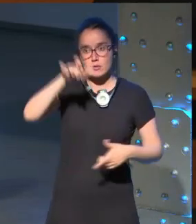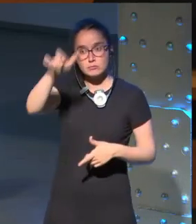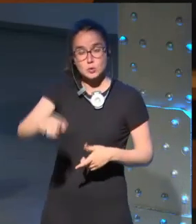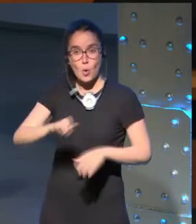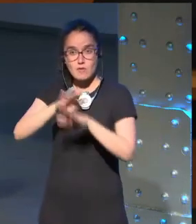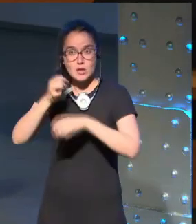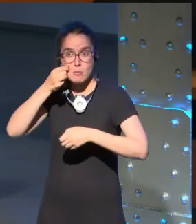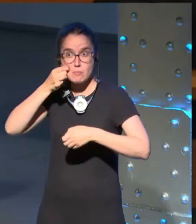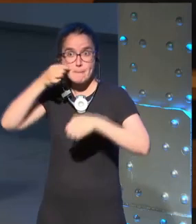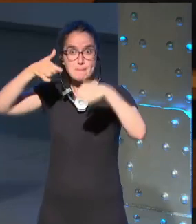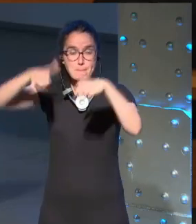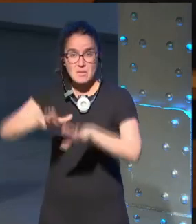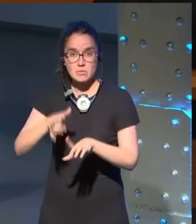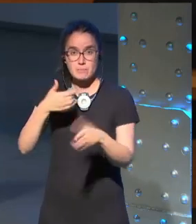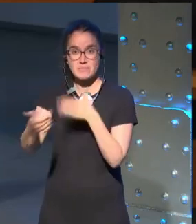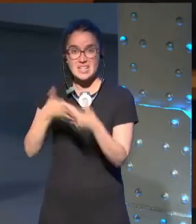can discover it.